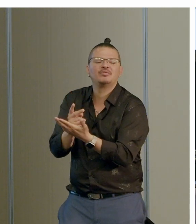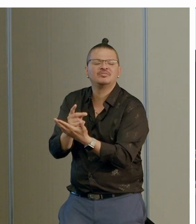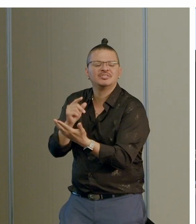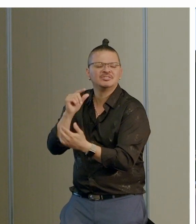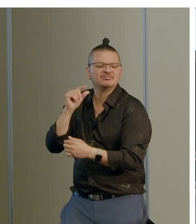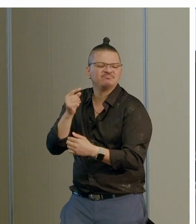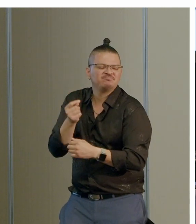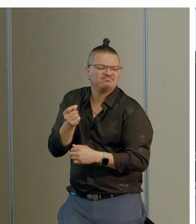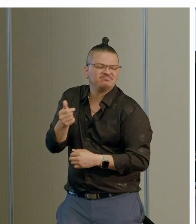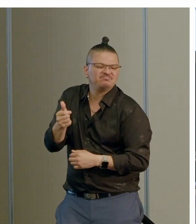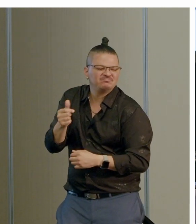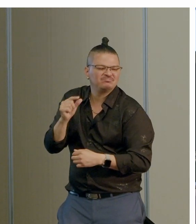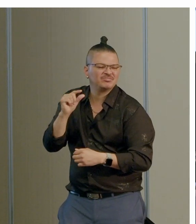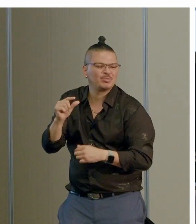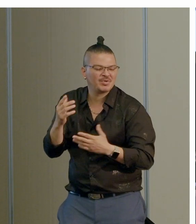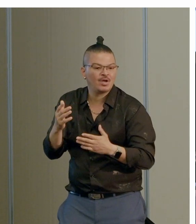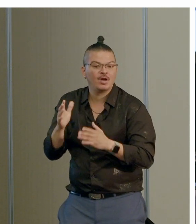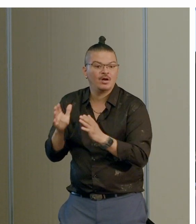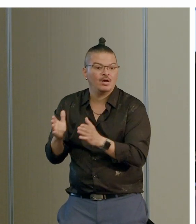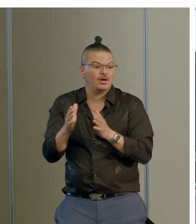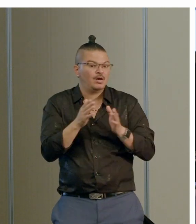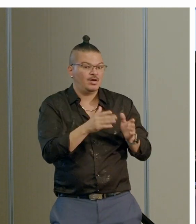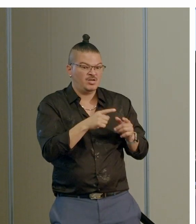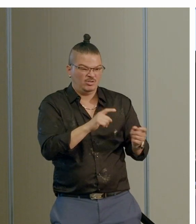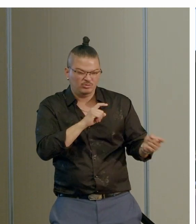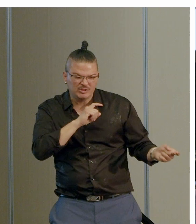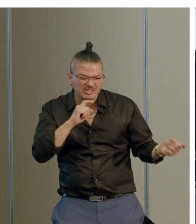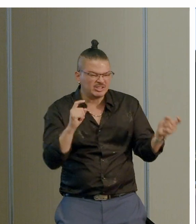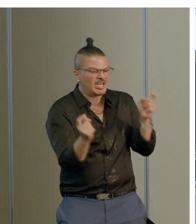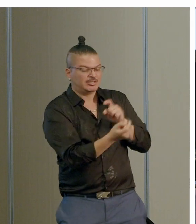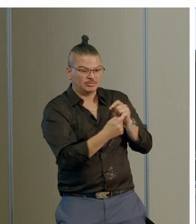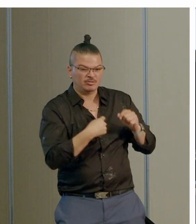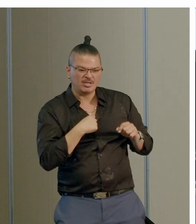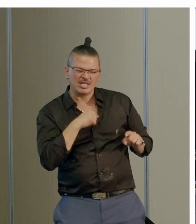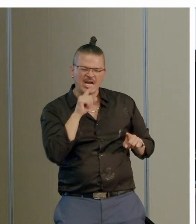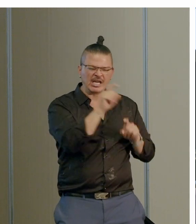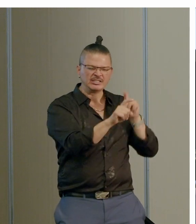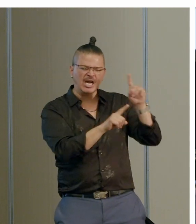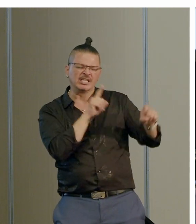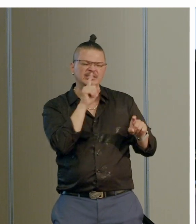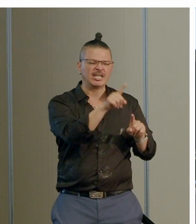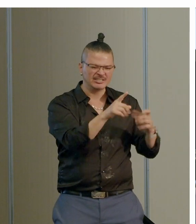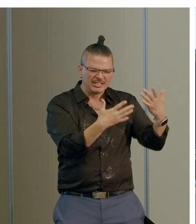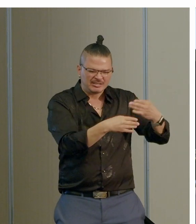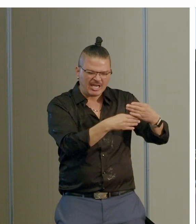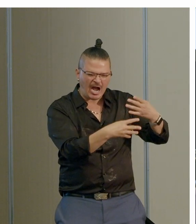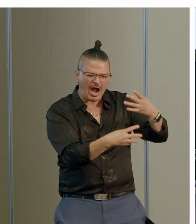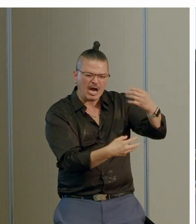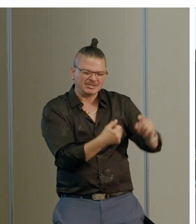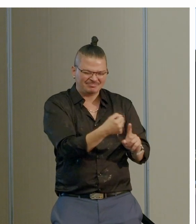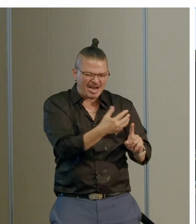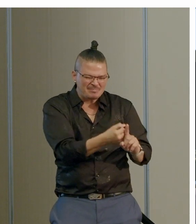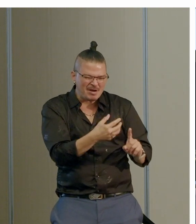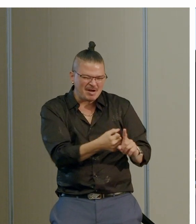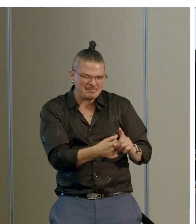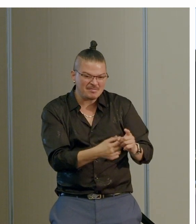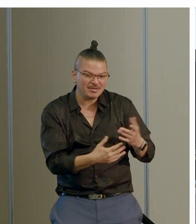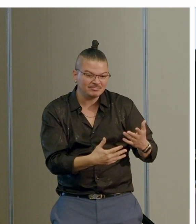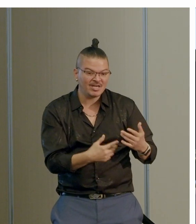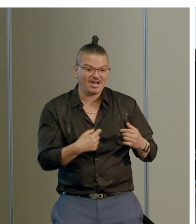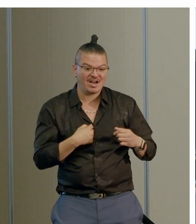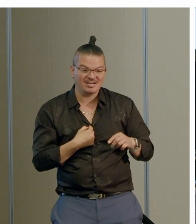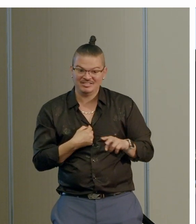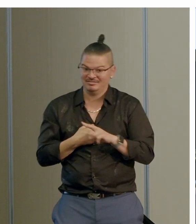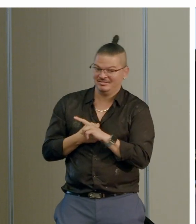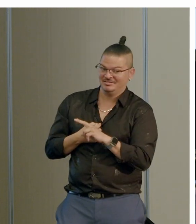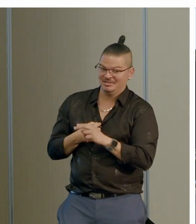as we were working on this, we asked for everything. And I was like, hey guys, do you think we're asking for too much? And they